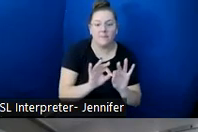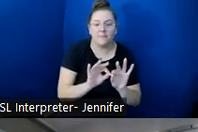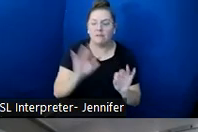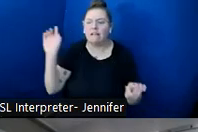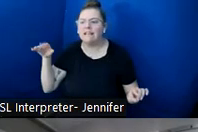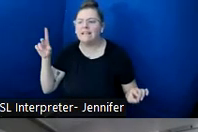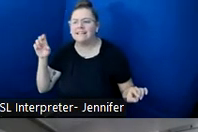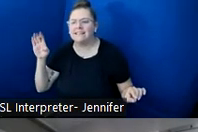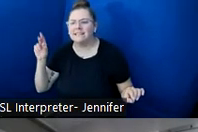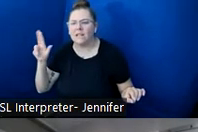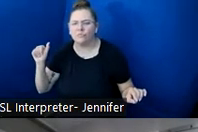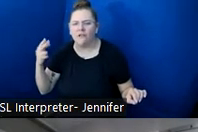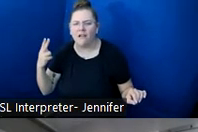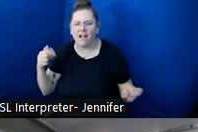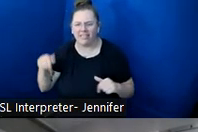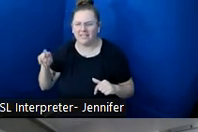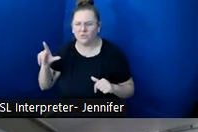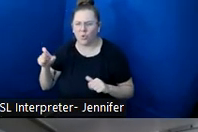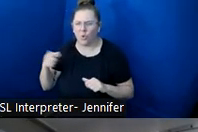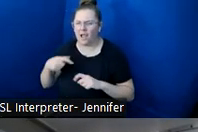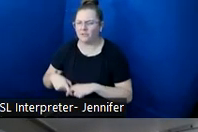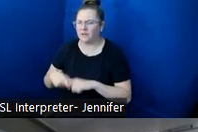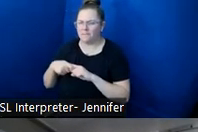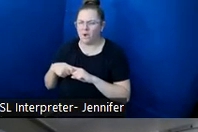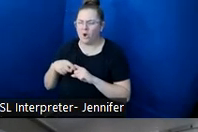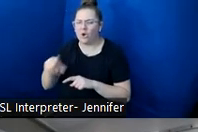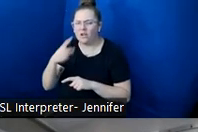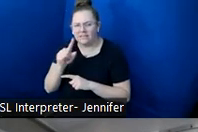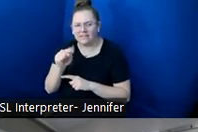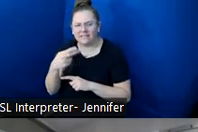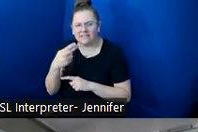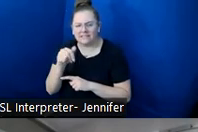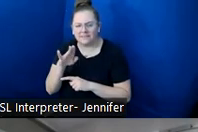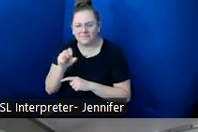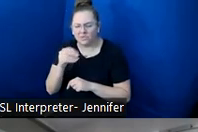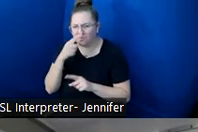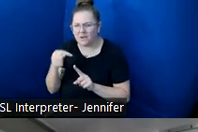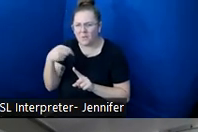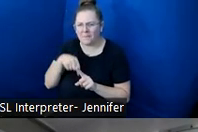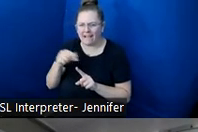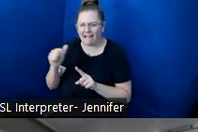Yes. This is Nicole. I'm going to just pause you. Can you go back one more slide, please?